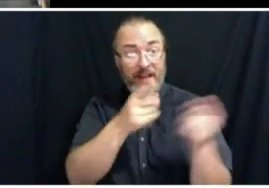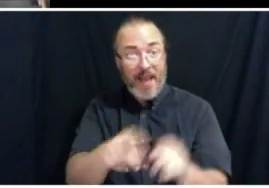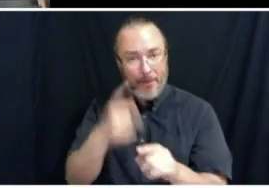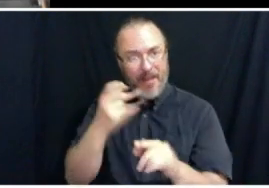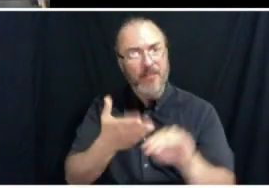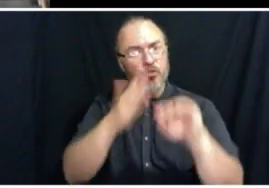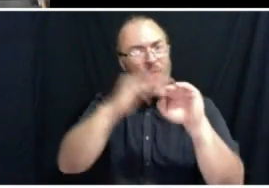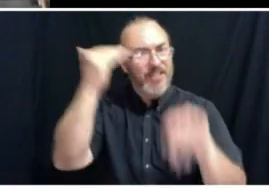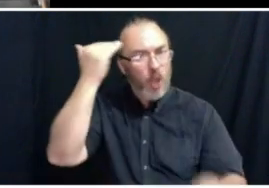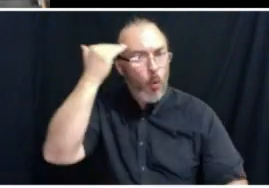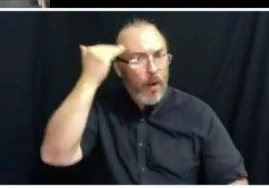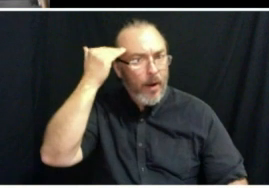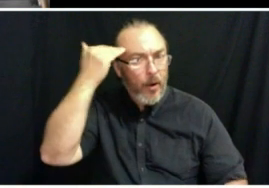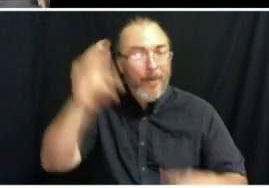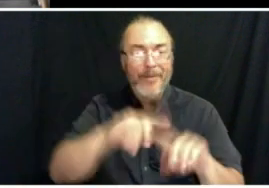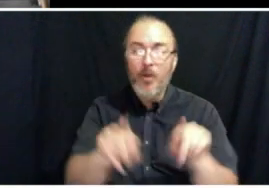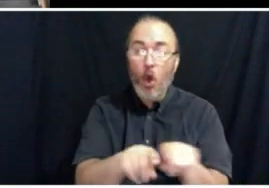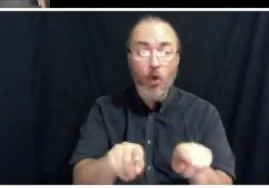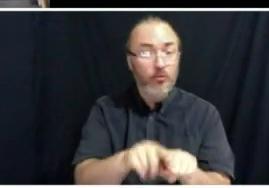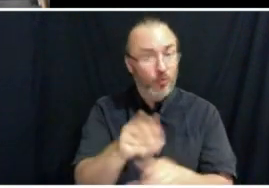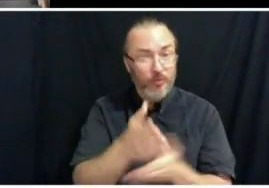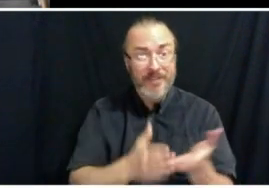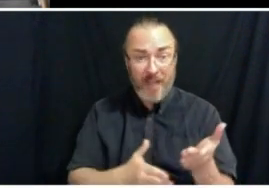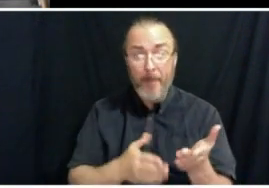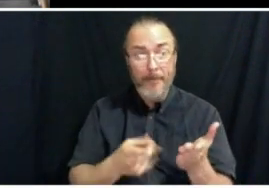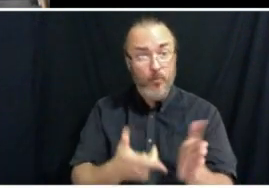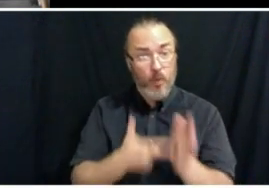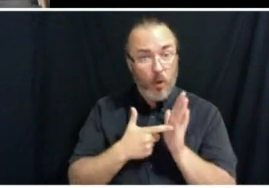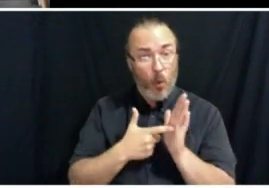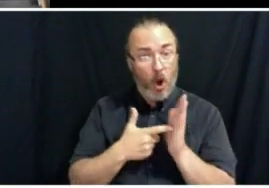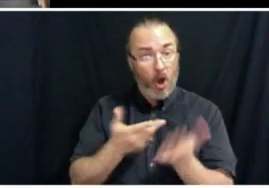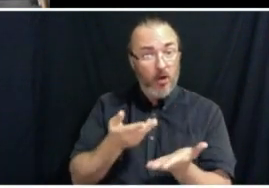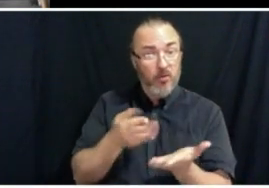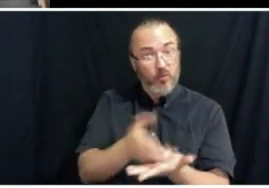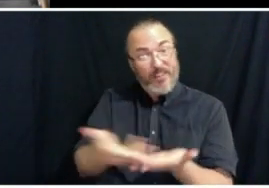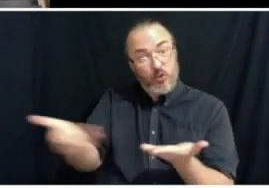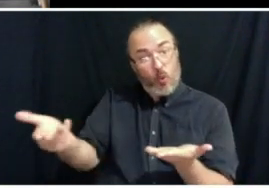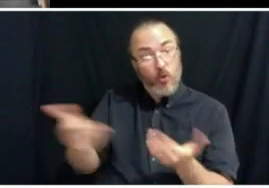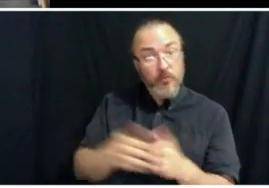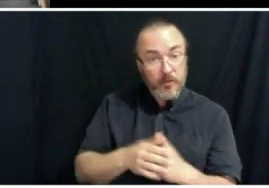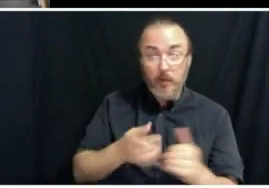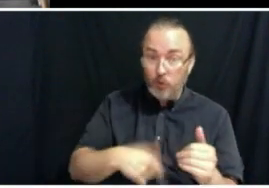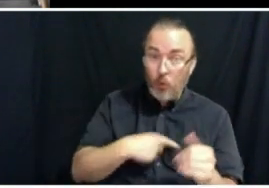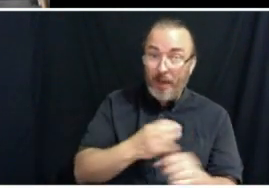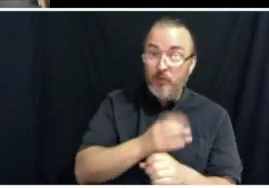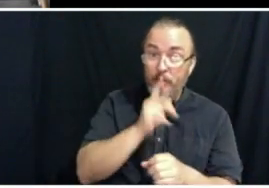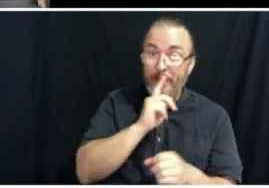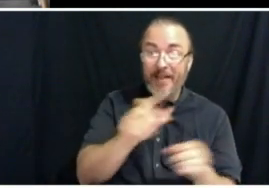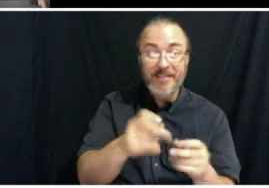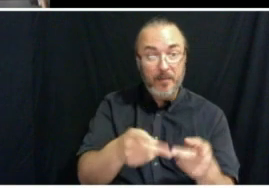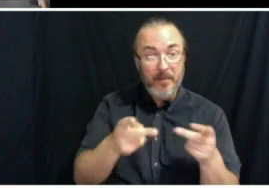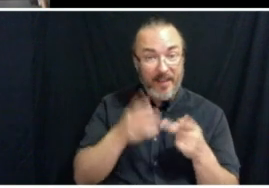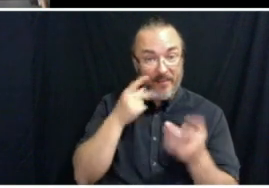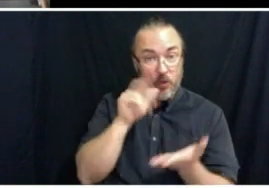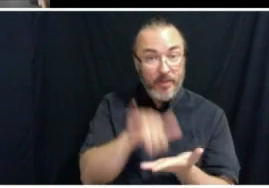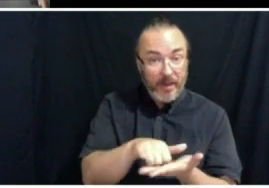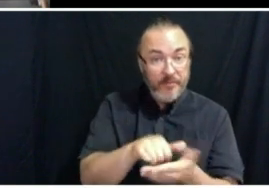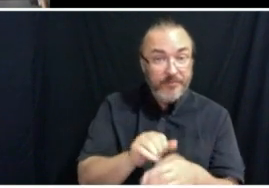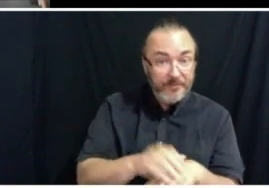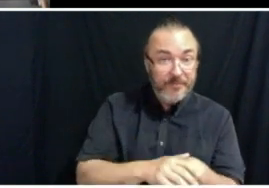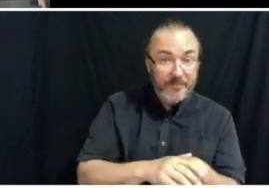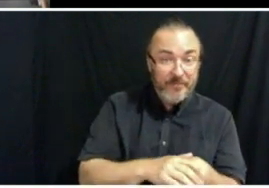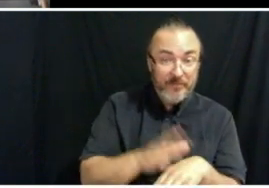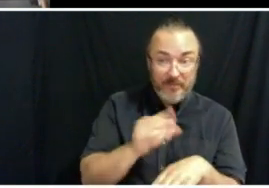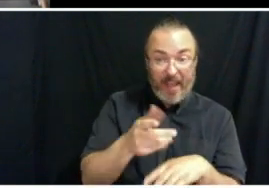there are others that do require additional resources. We have to make sure that we make the case for those, and that the impact of this